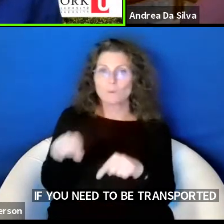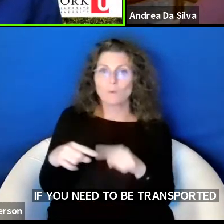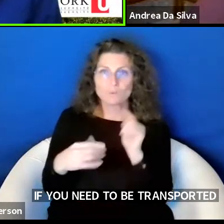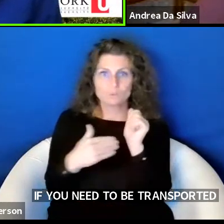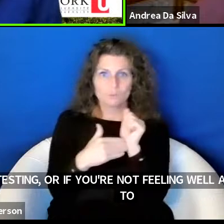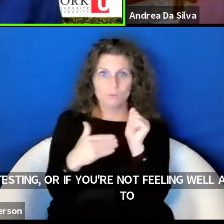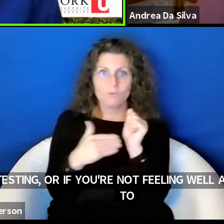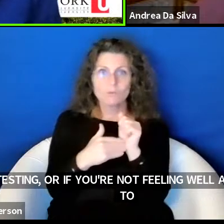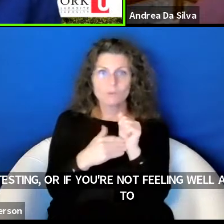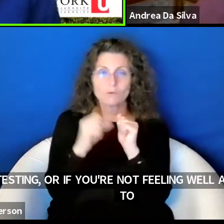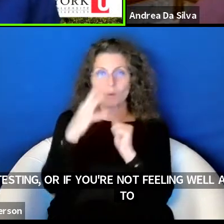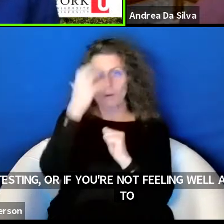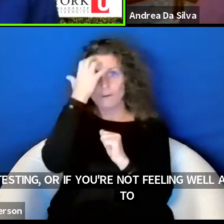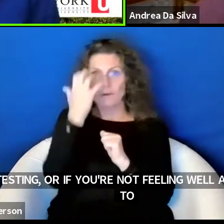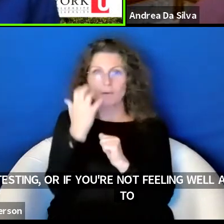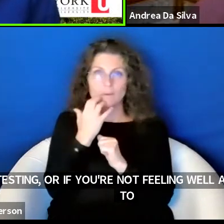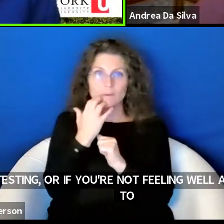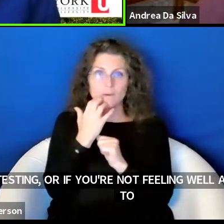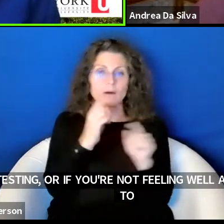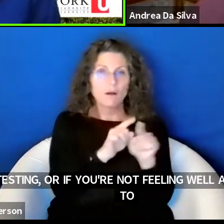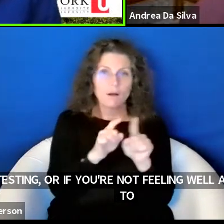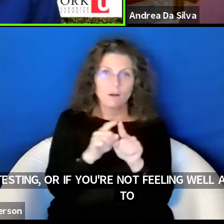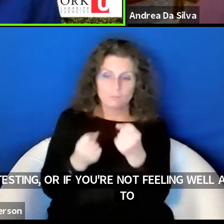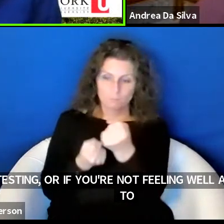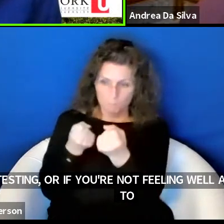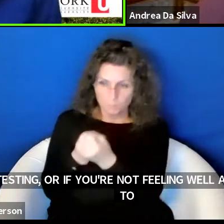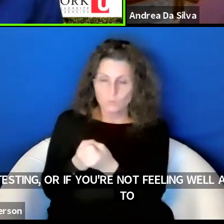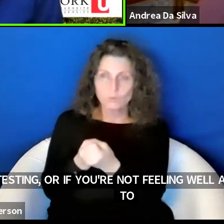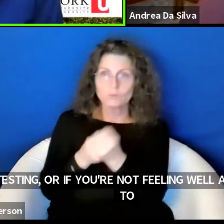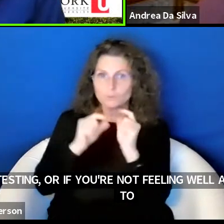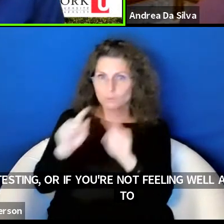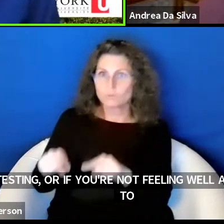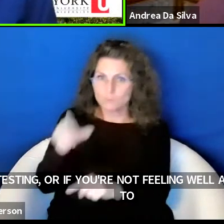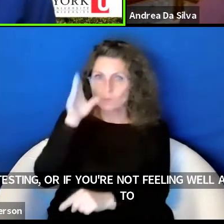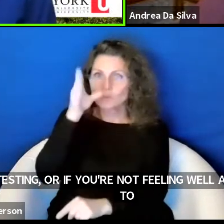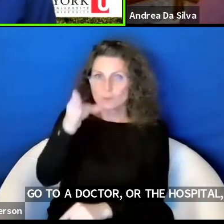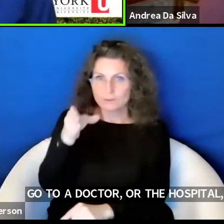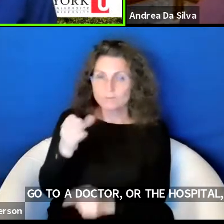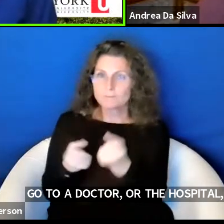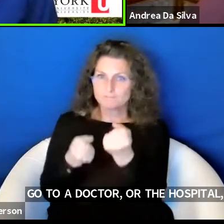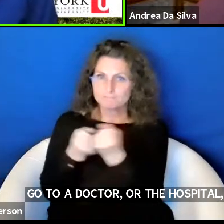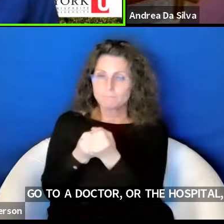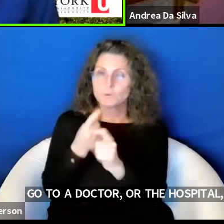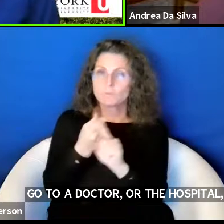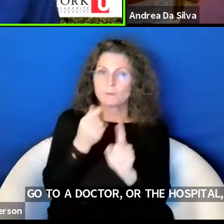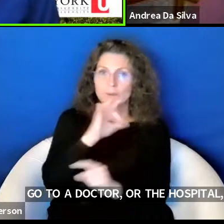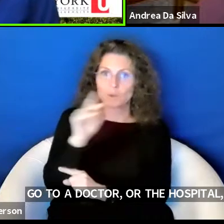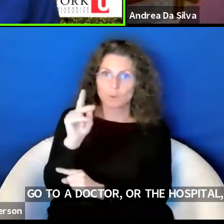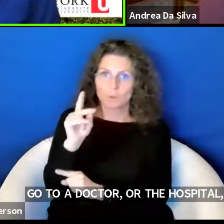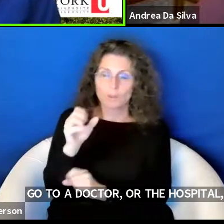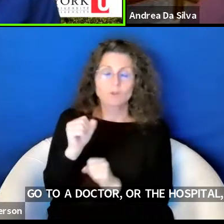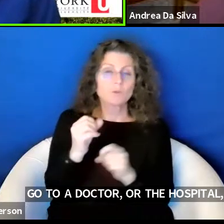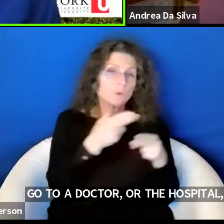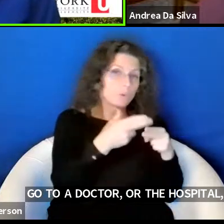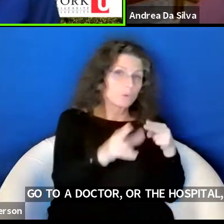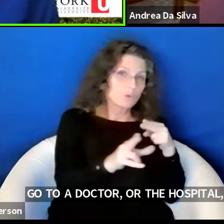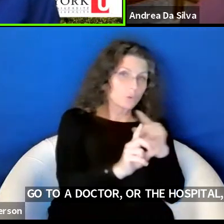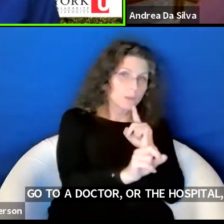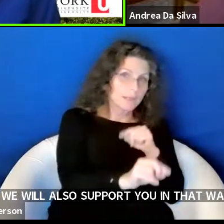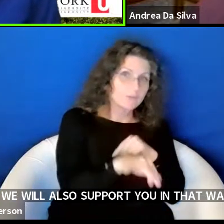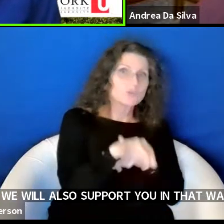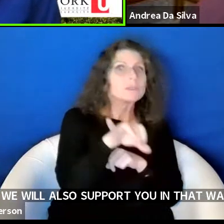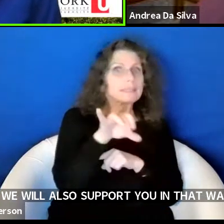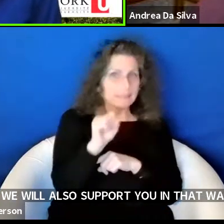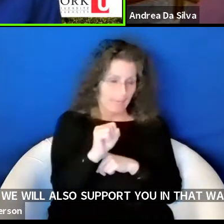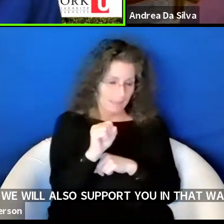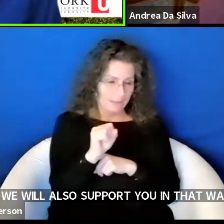doctor or the hospital, we will also support you in that way. So the short answer is, yes, we have made